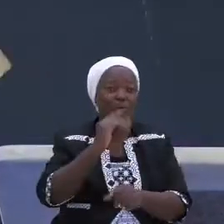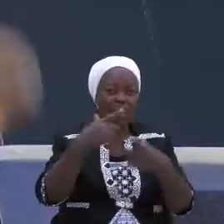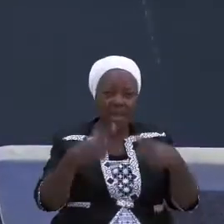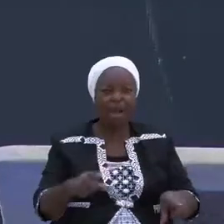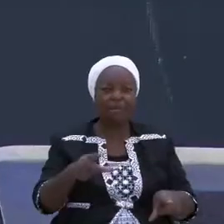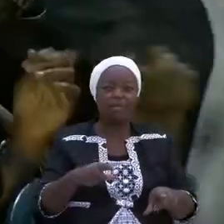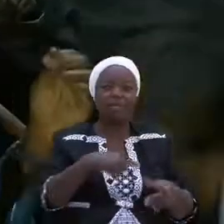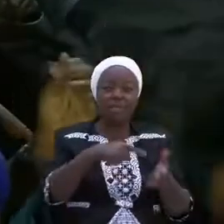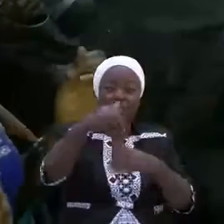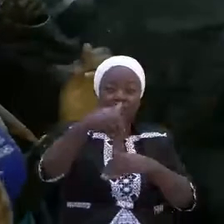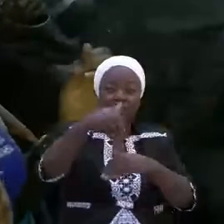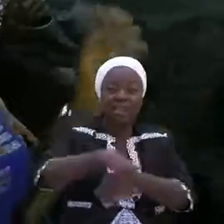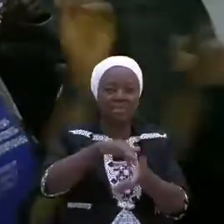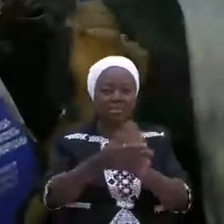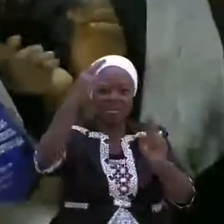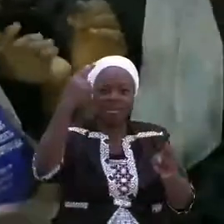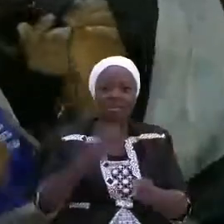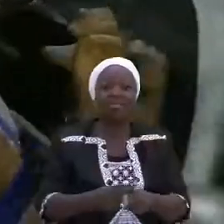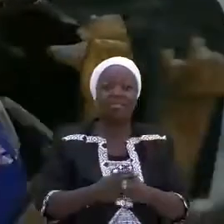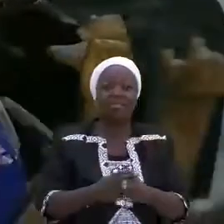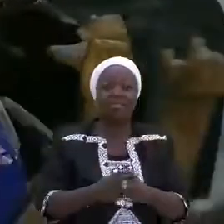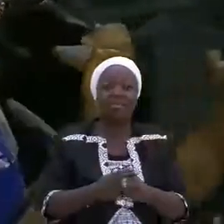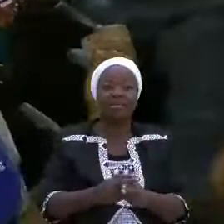in jesus name